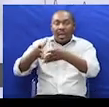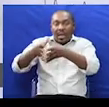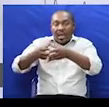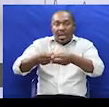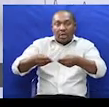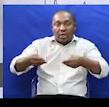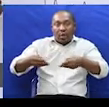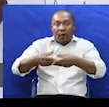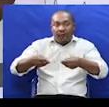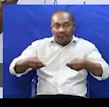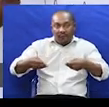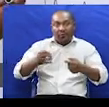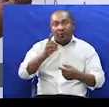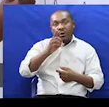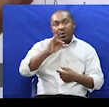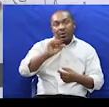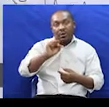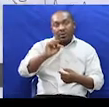dissolved